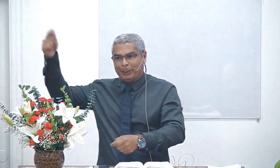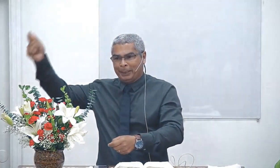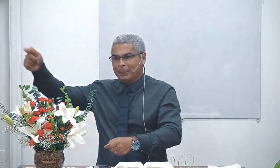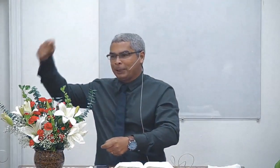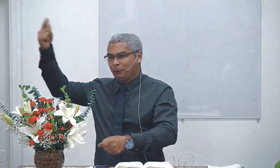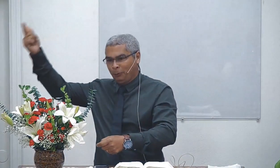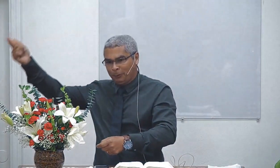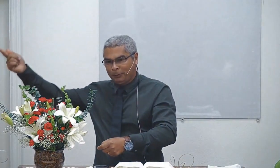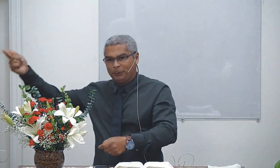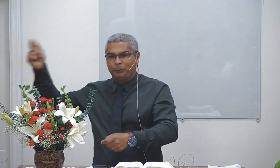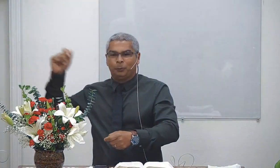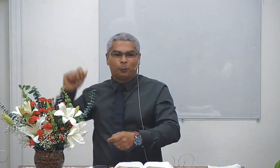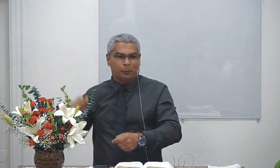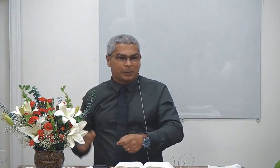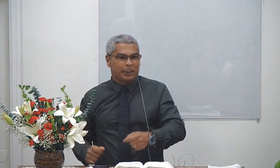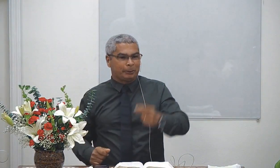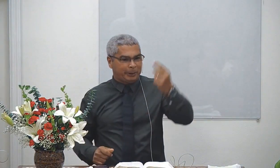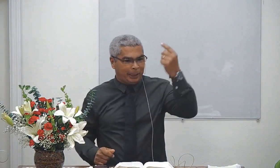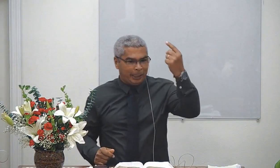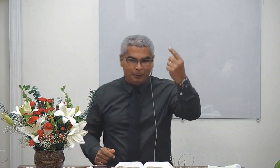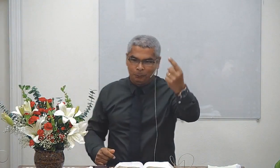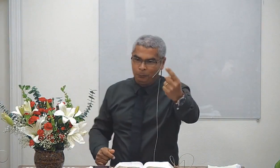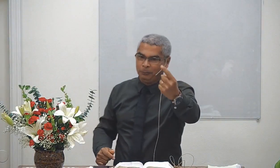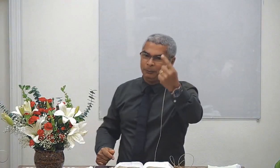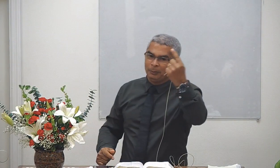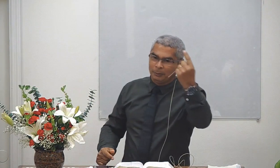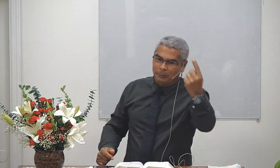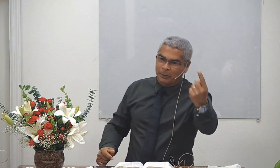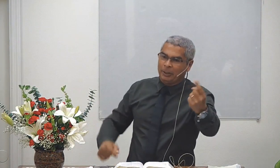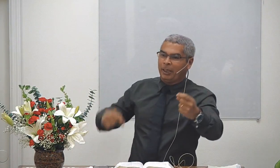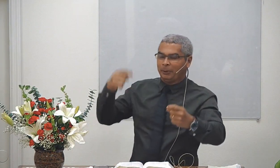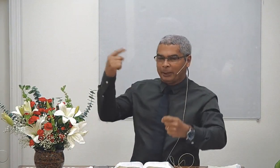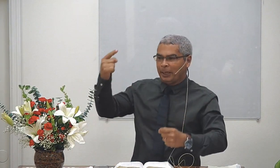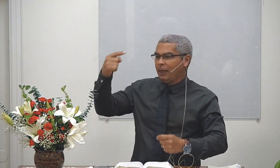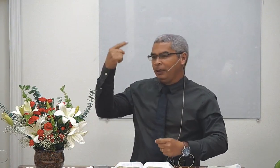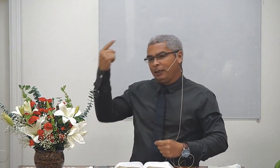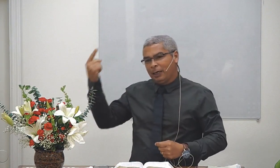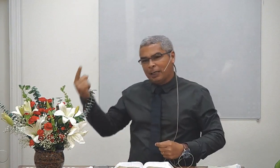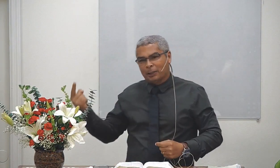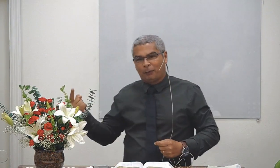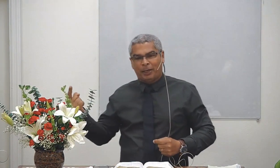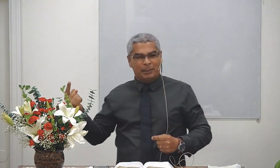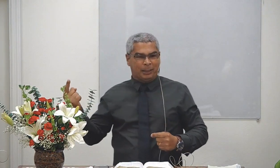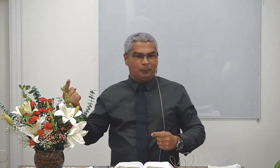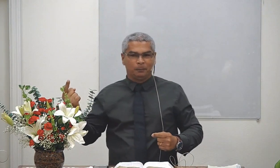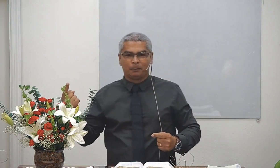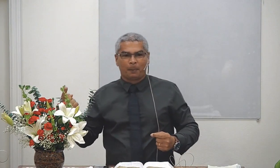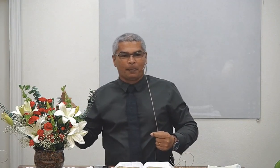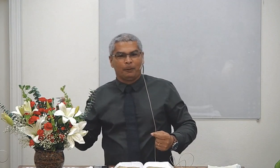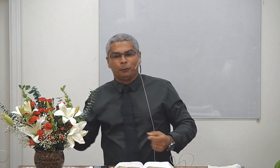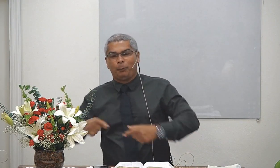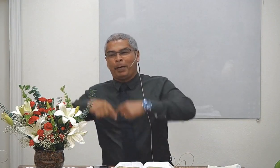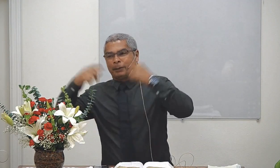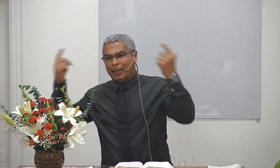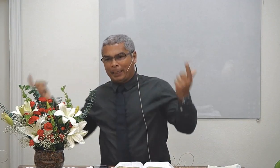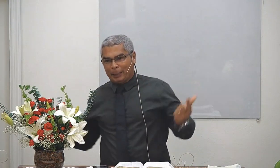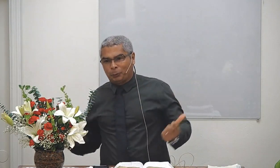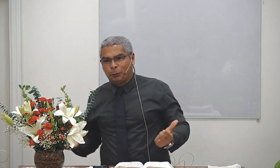payment. What payment was accorded? It's one money, one denarius,